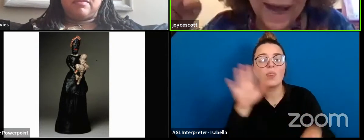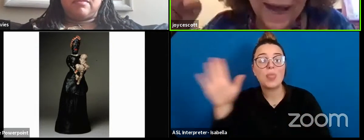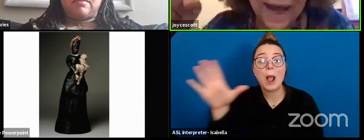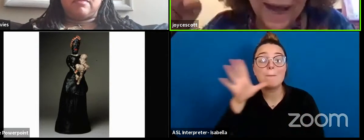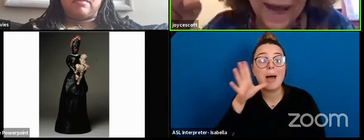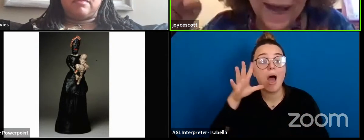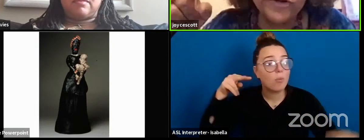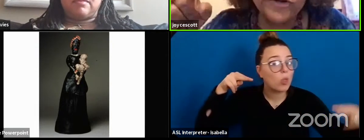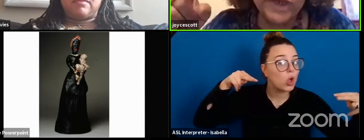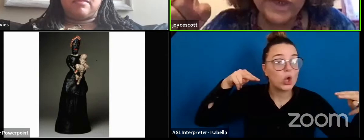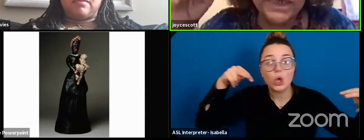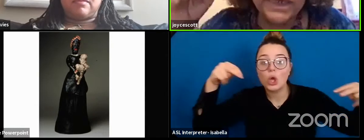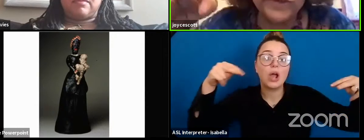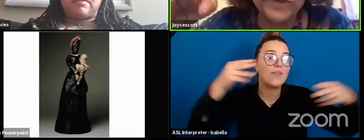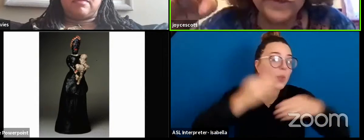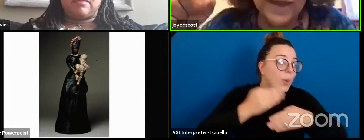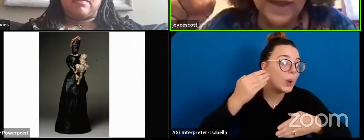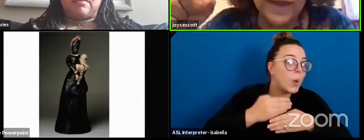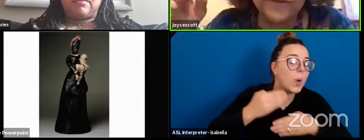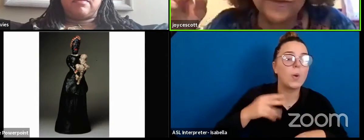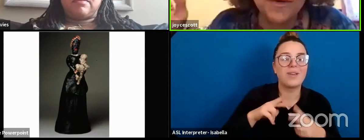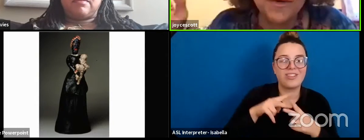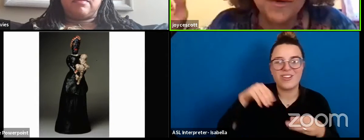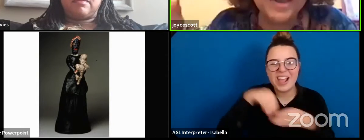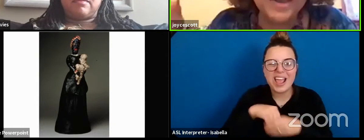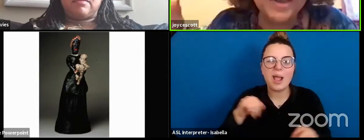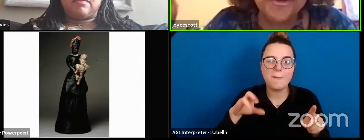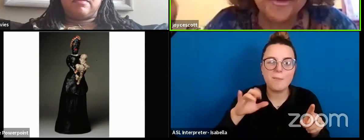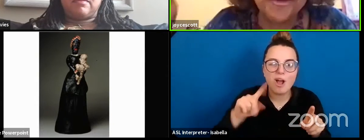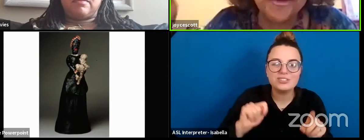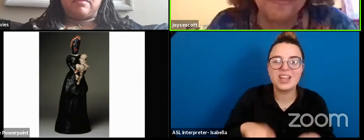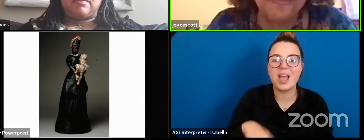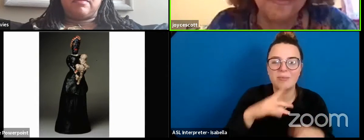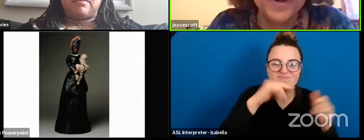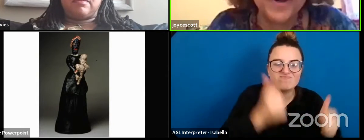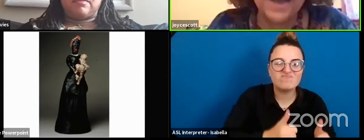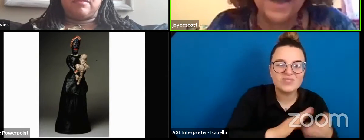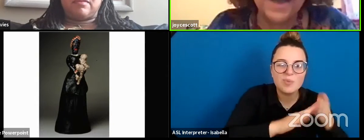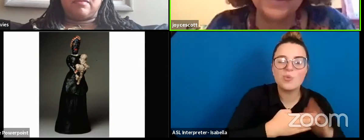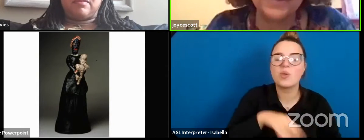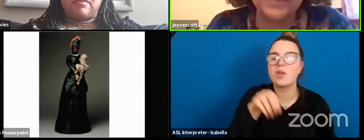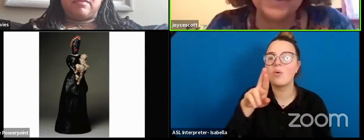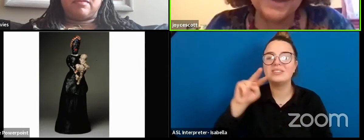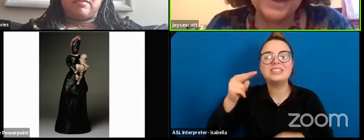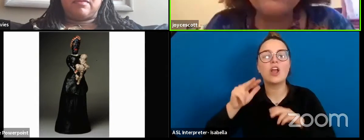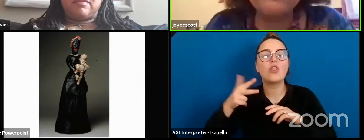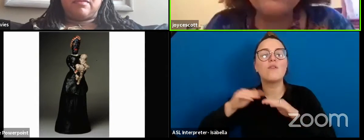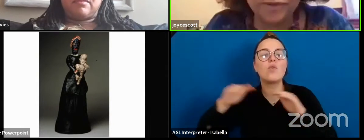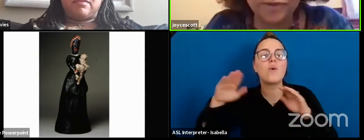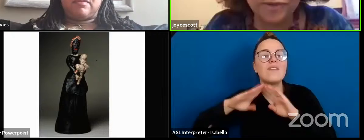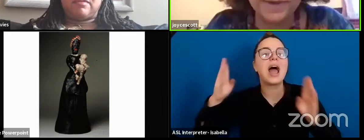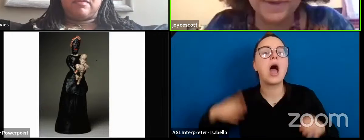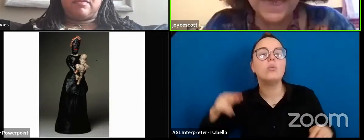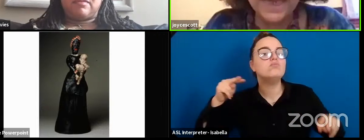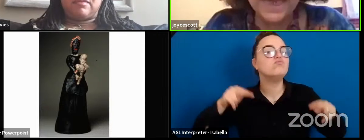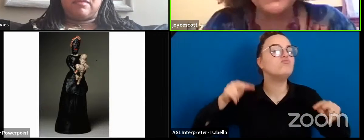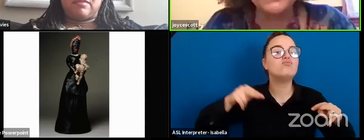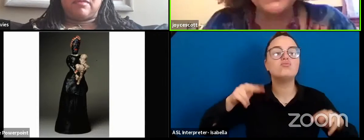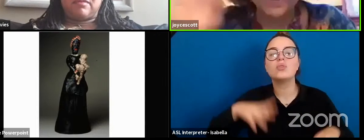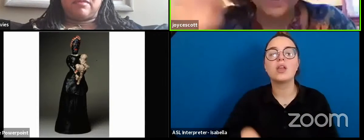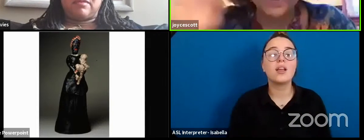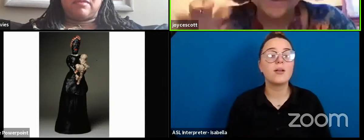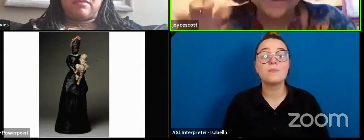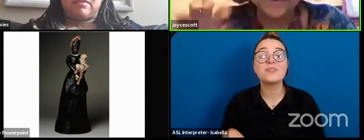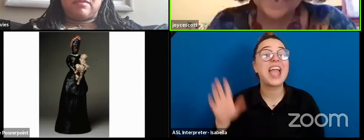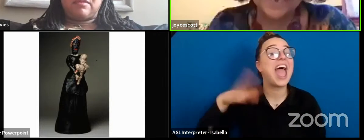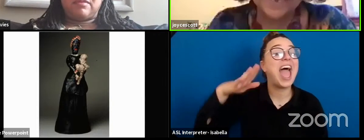out of windows, either in the projects or in the second and third floor in the houses, in the different apartments. Hey, little